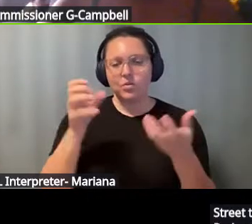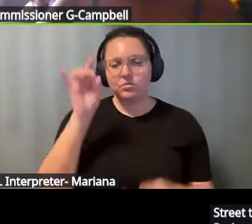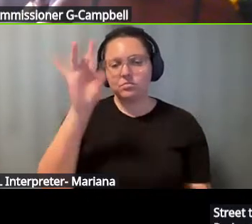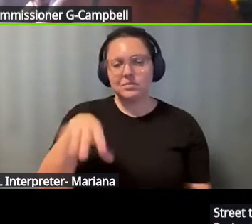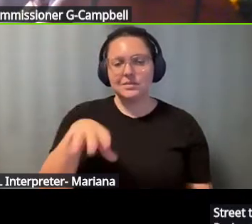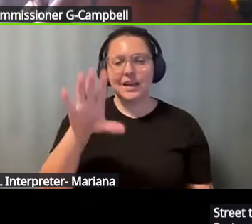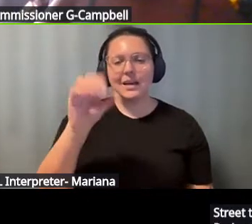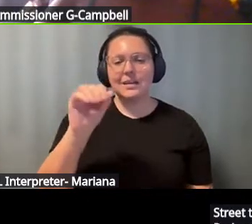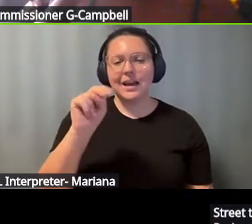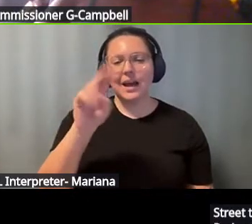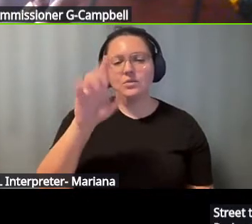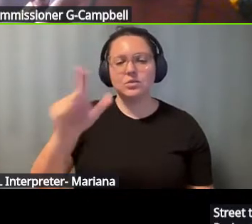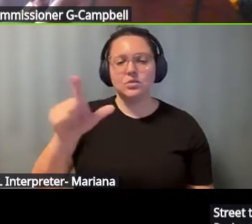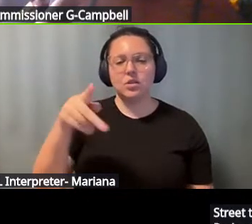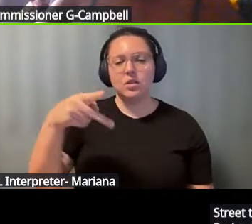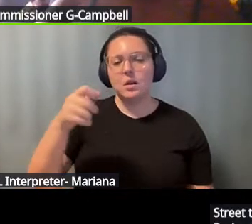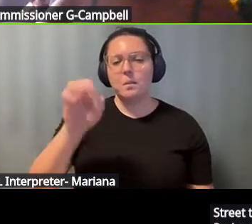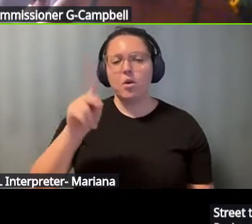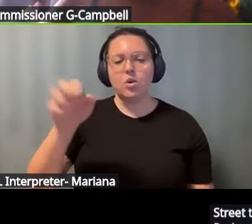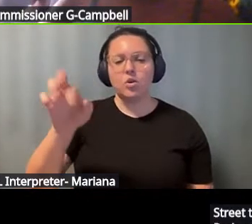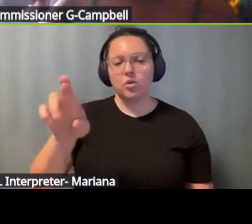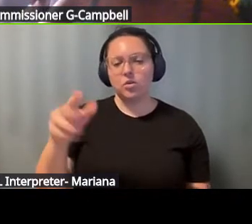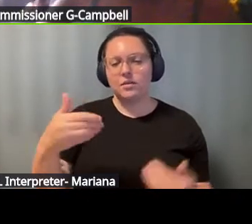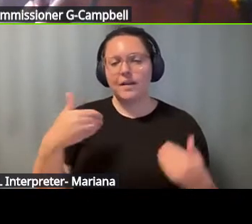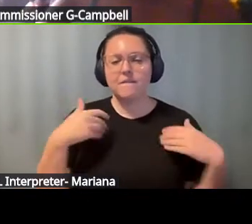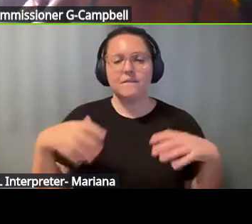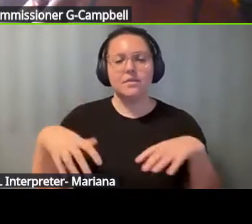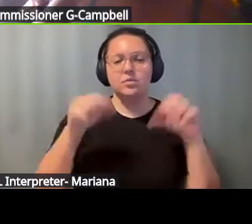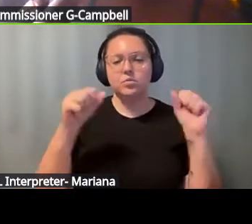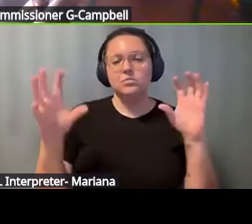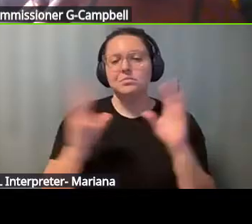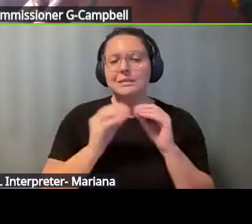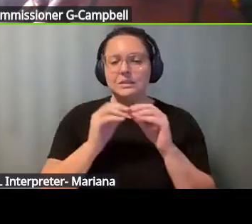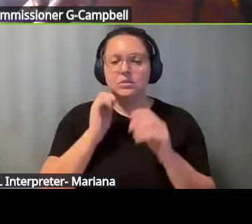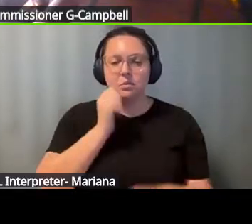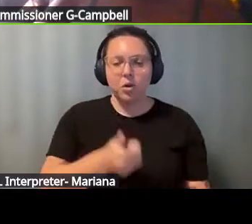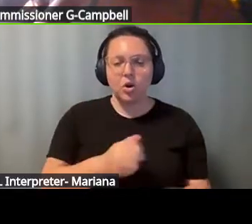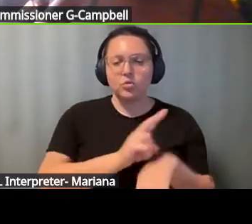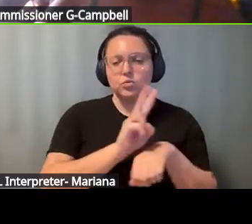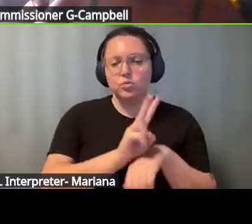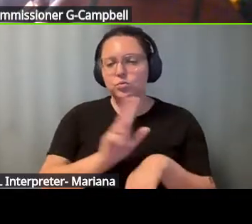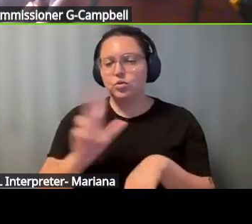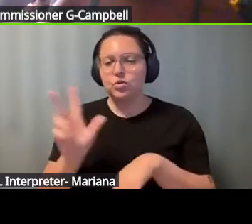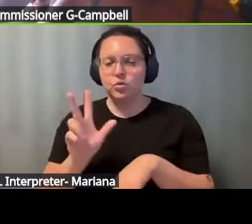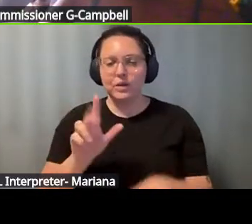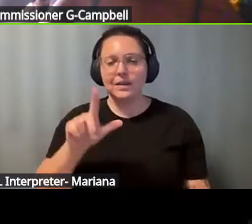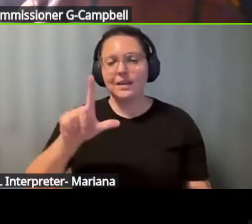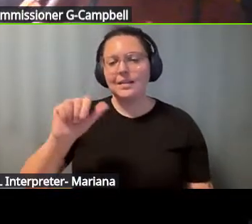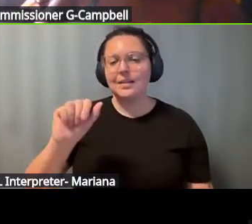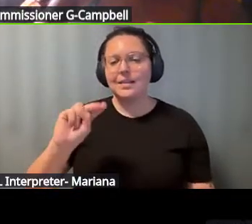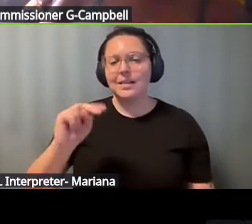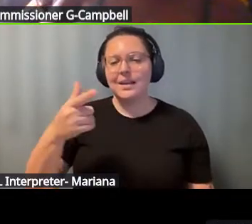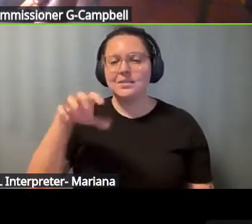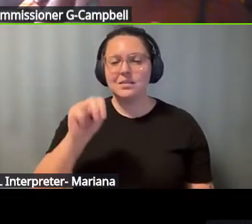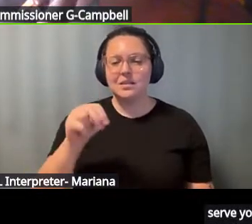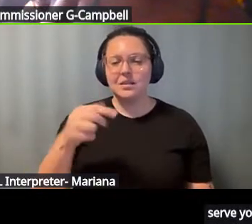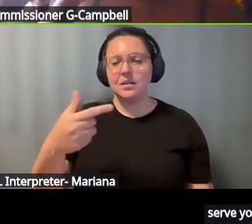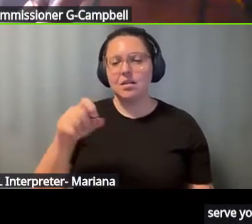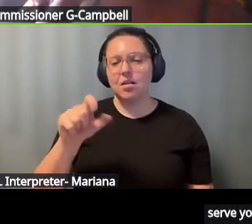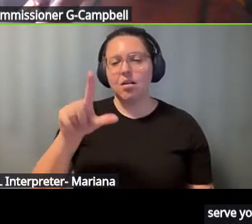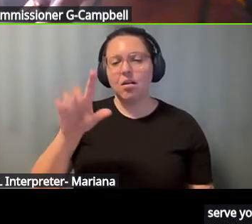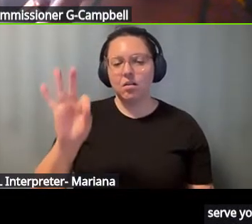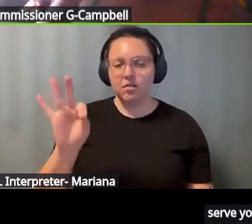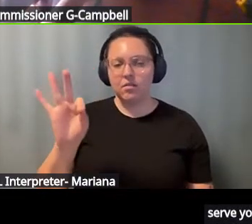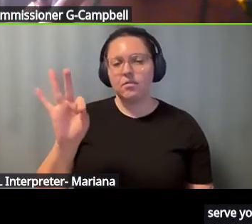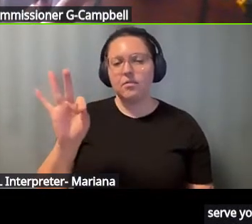Langston Golf Course. So if you're free or you can attend, you could come out and you can address certain concerns that you have